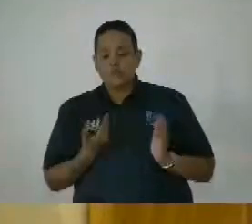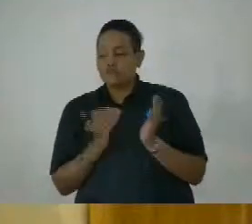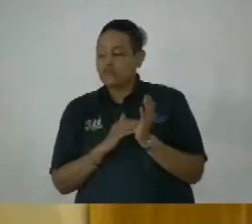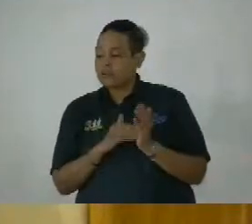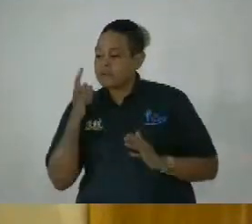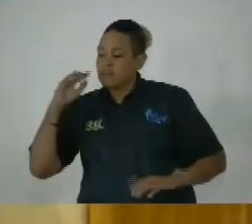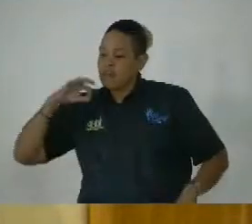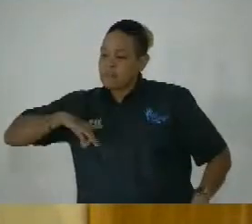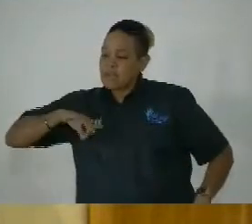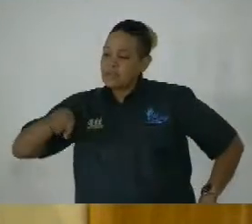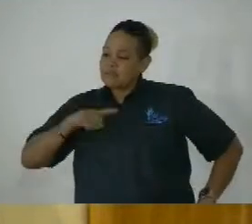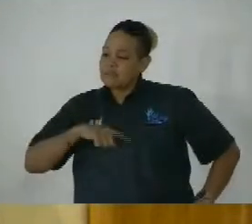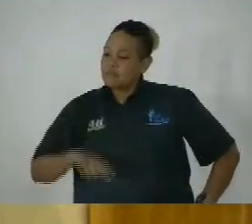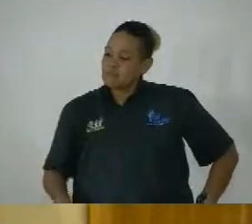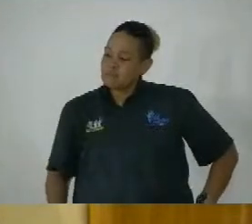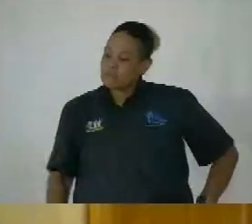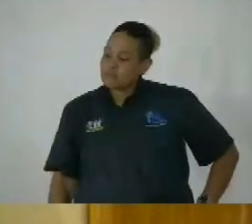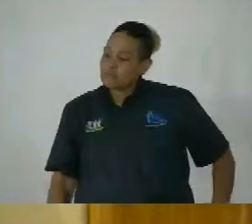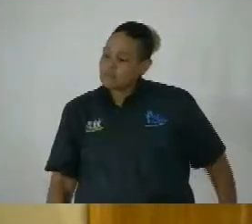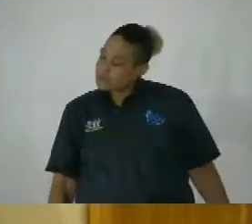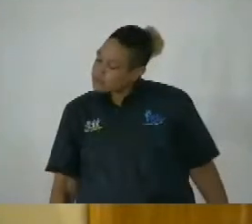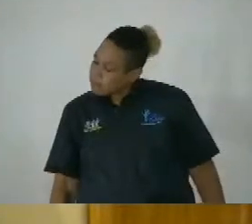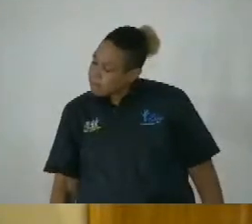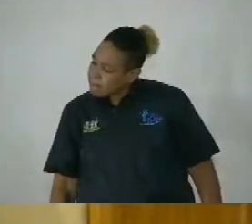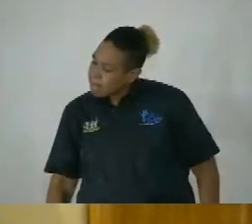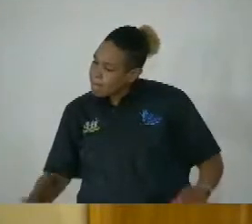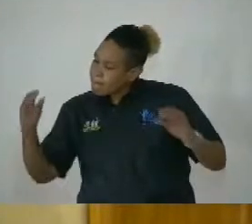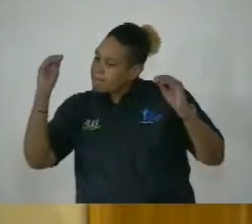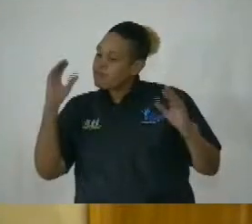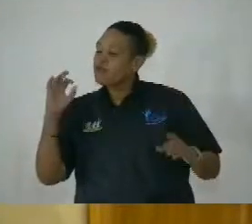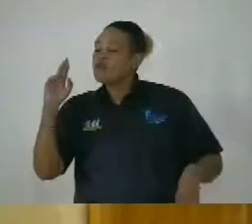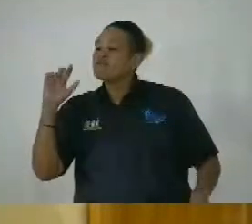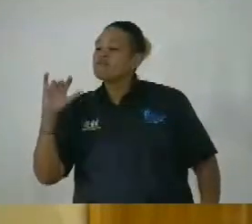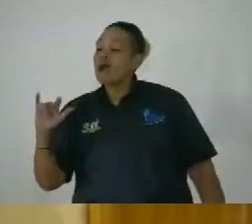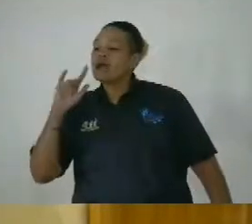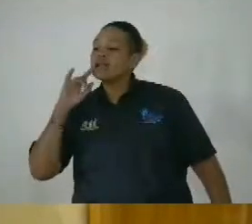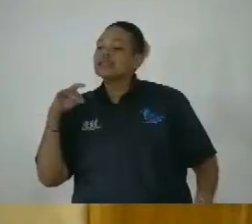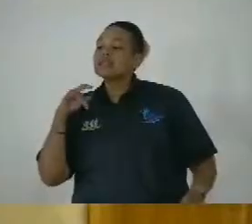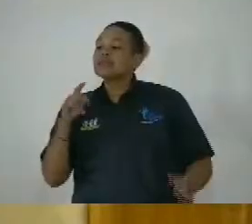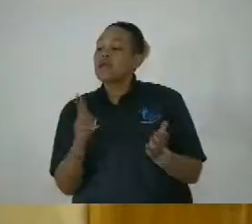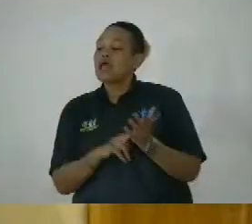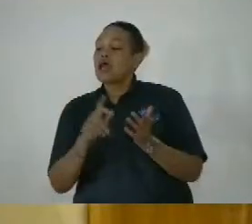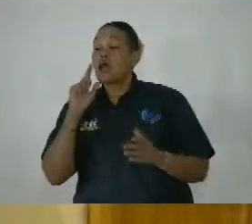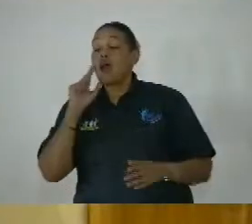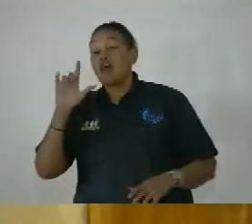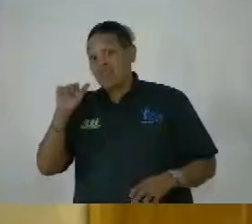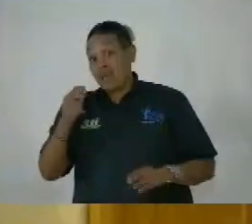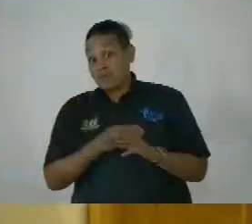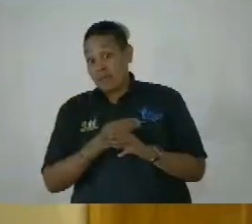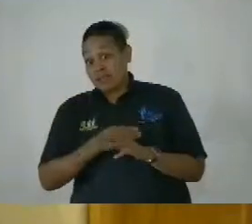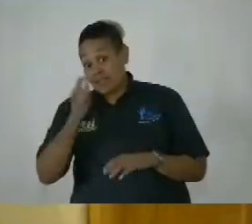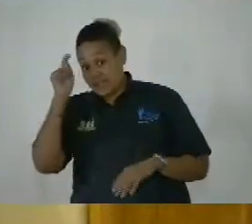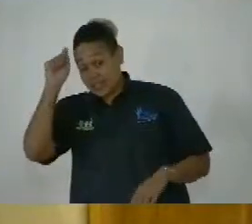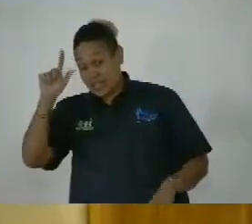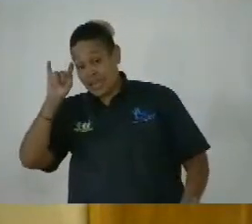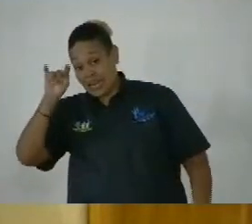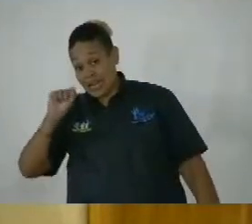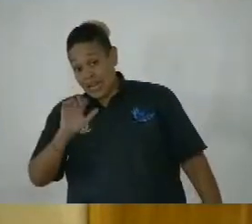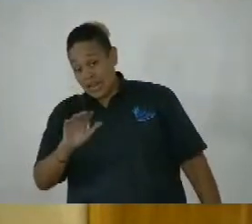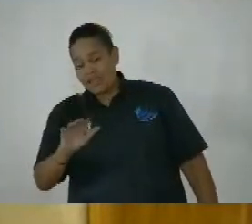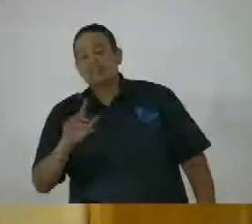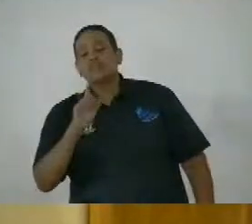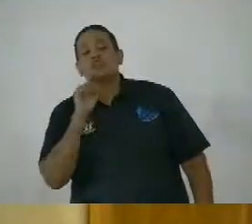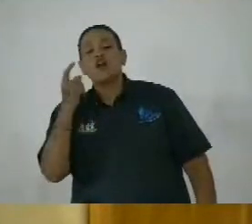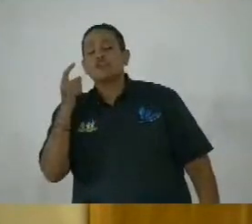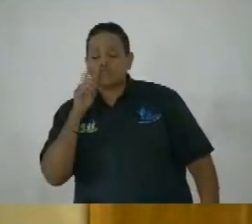for the benefit of it. It won't take much time. Professor Farley's seminal applications of lattice theory and the theory of ordered sets,